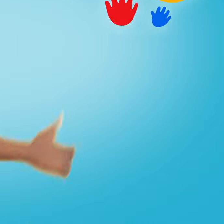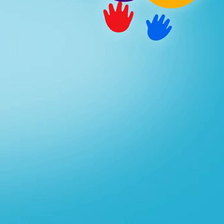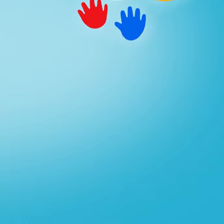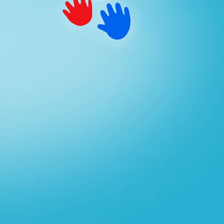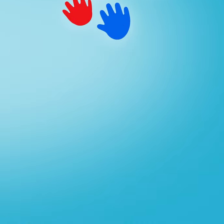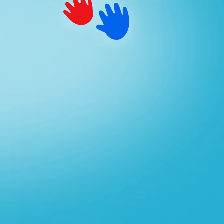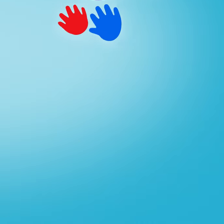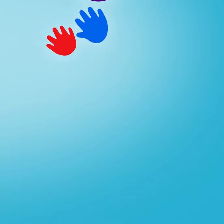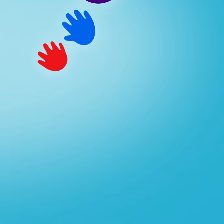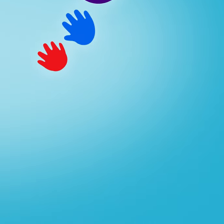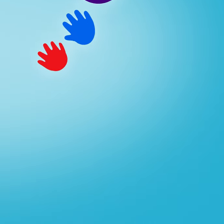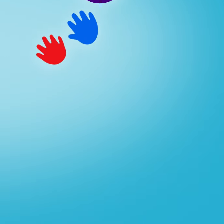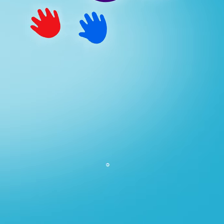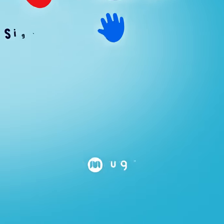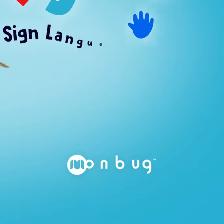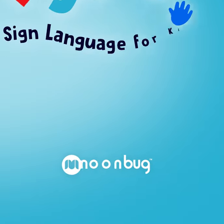Mark! Go!